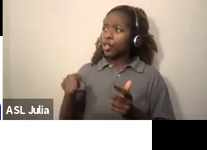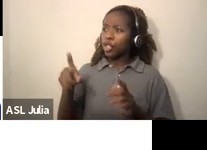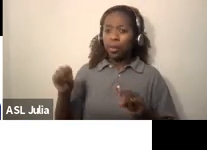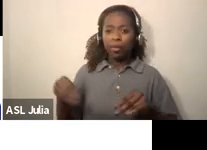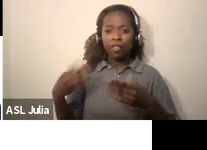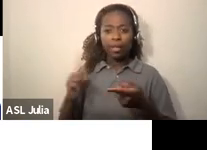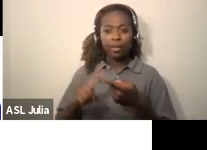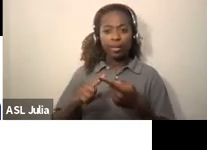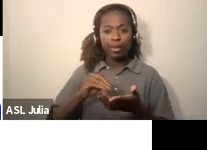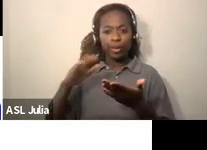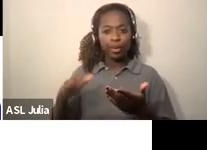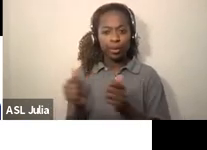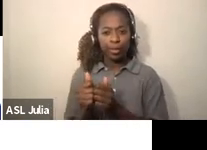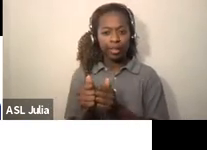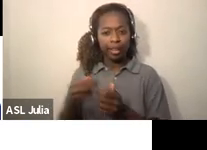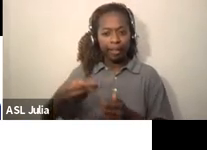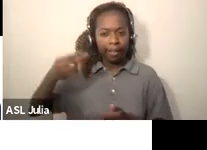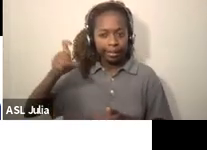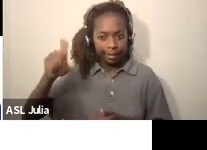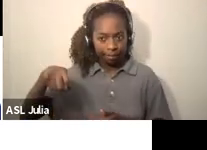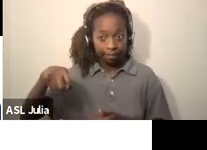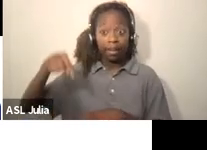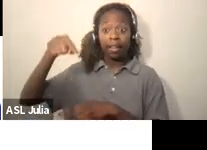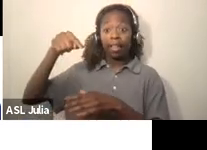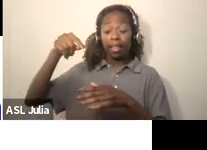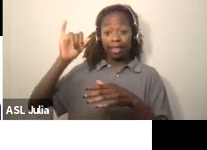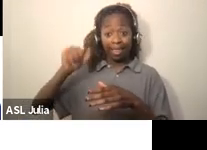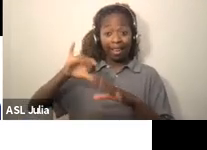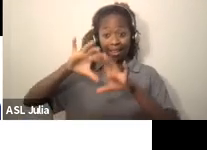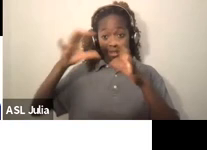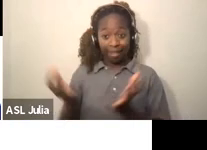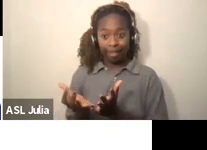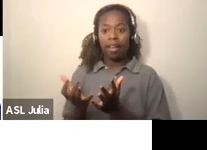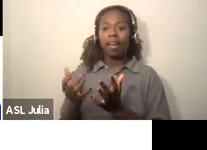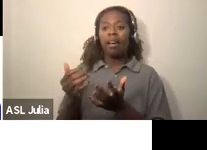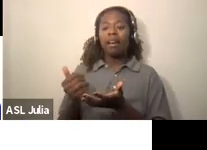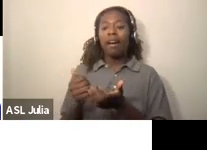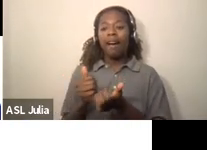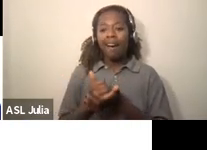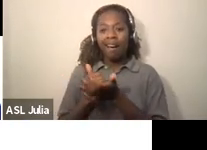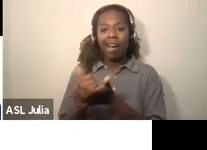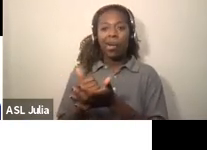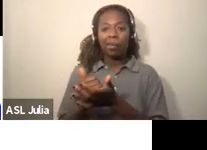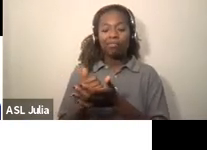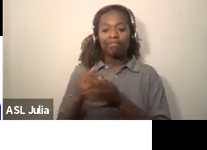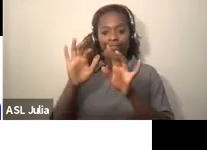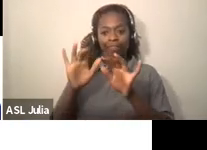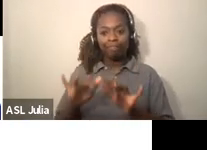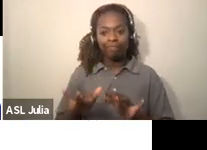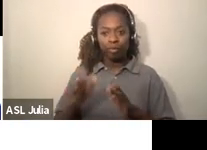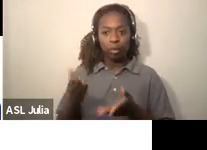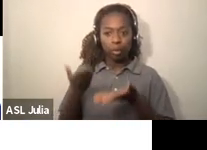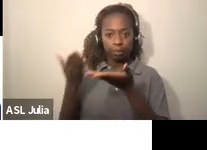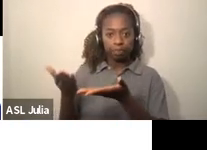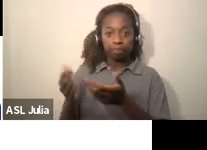needs this became the basis for our esser proposals the plans consulting